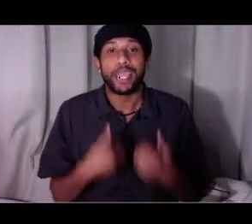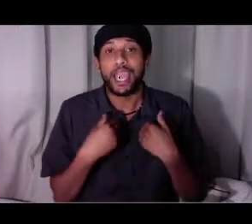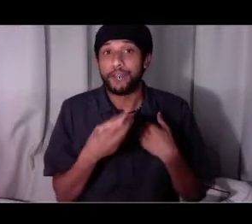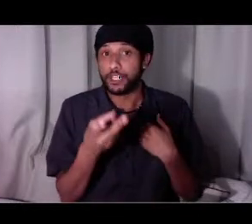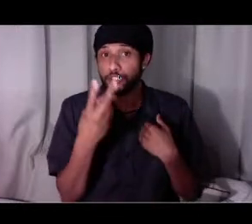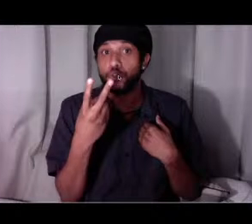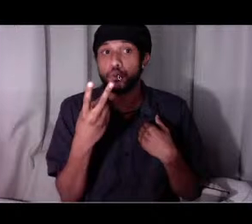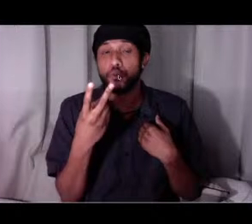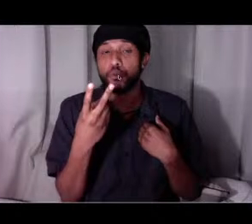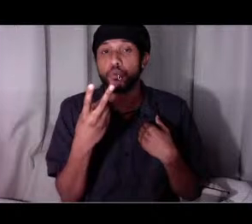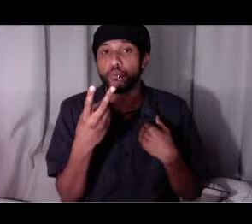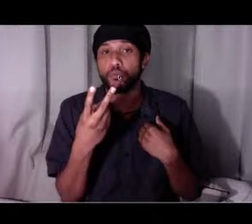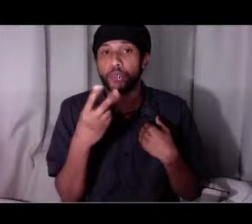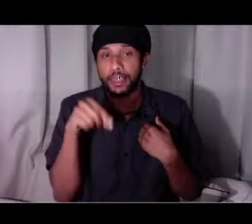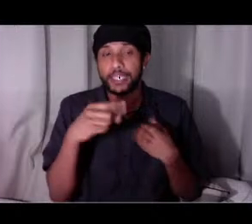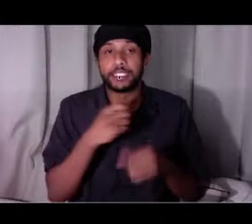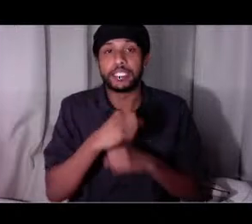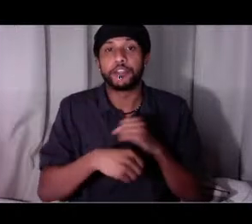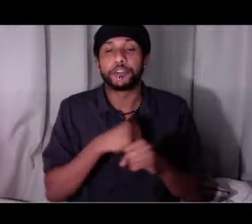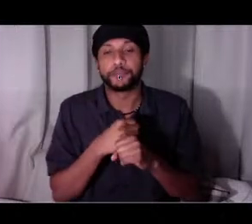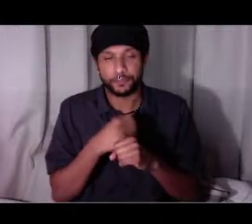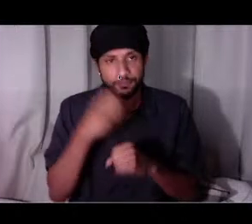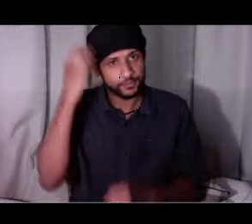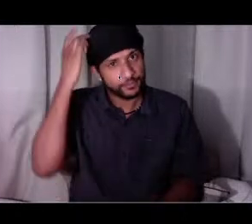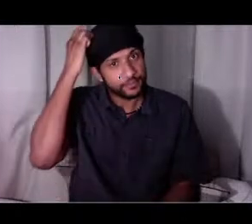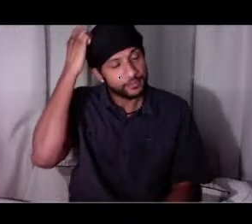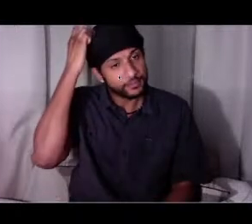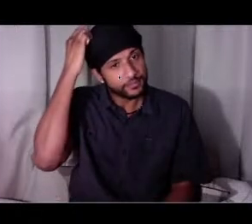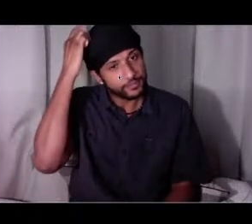this year